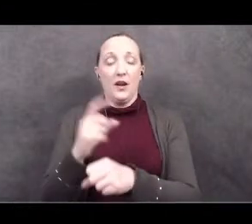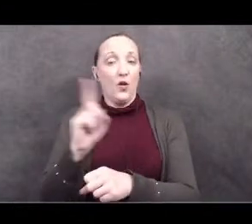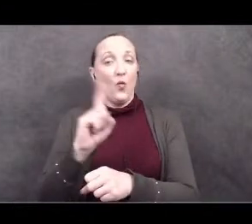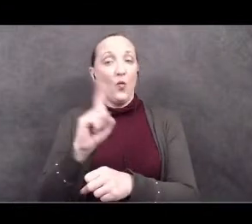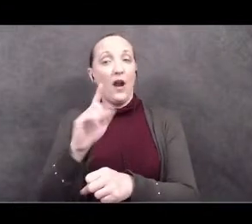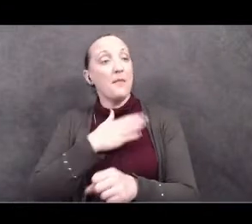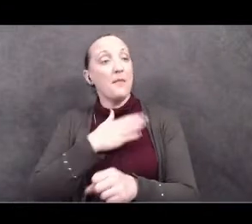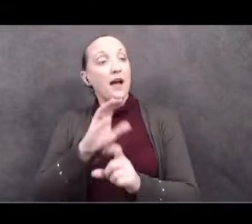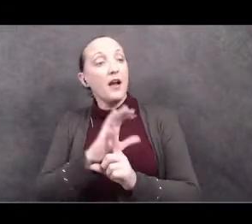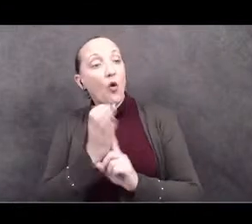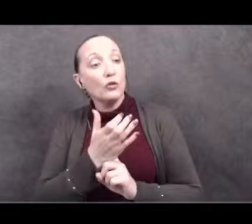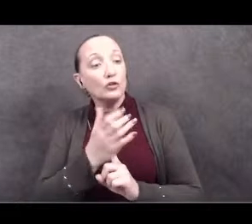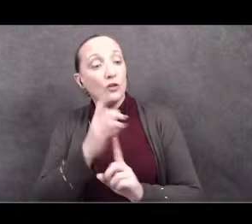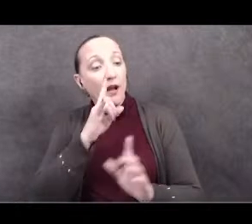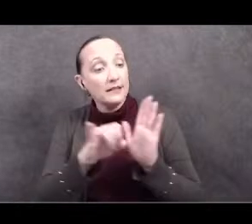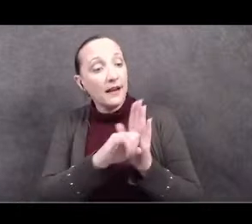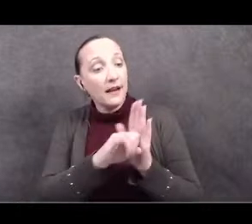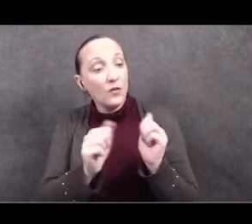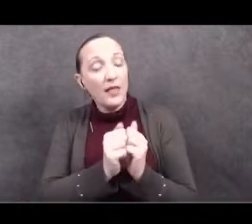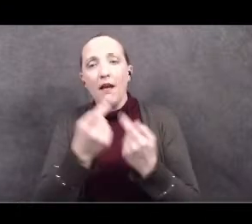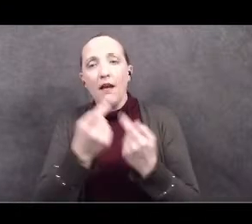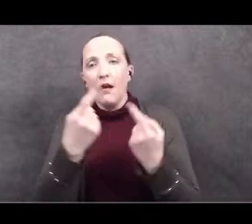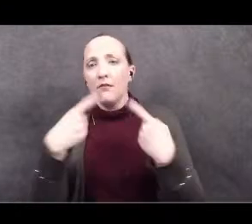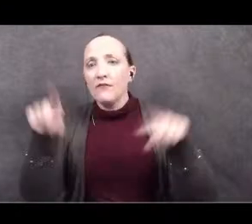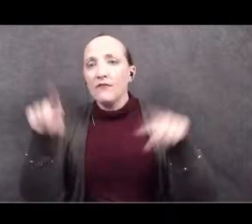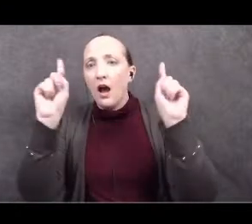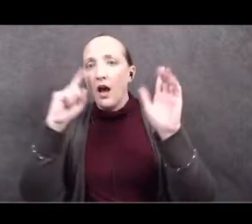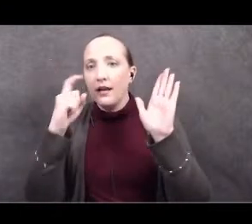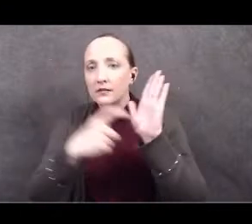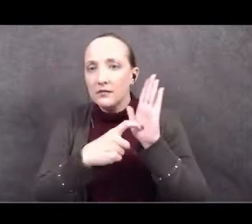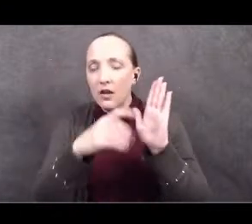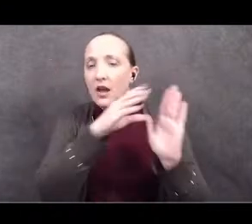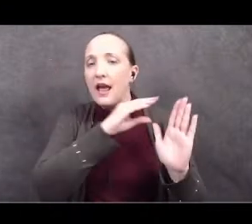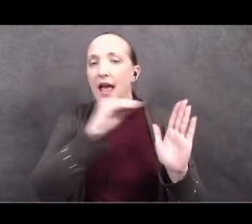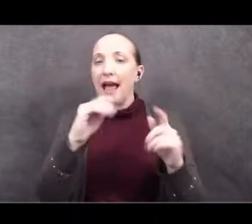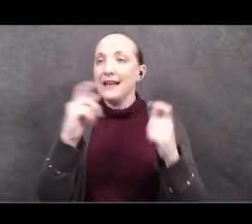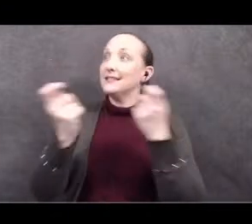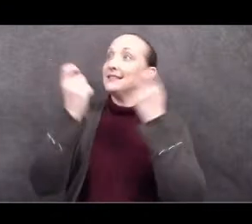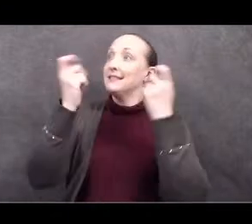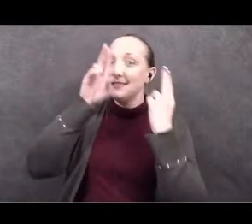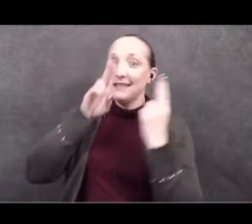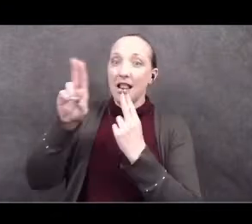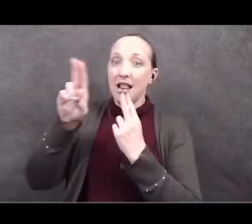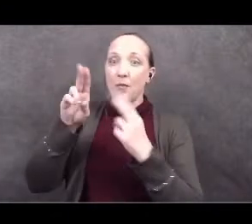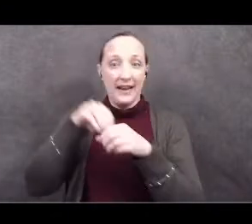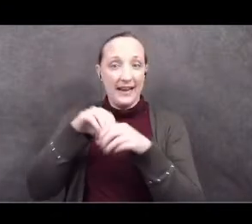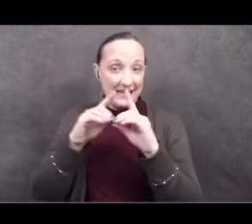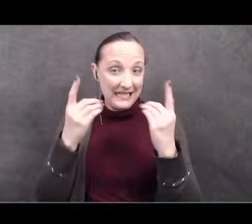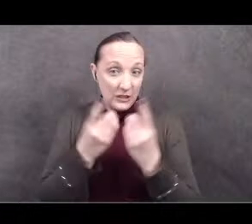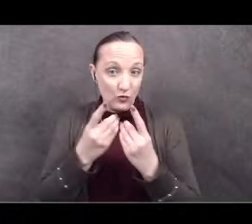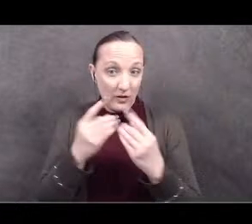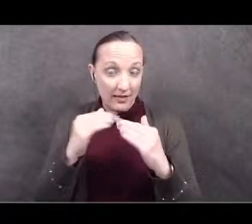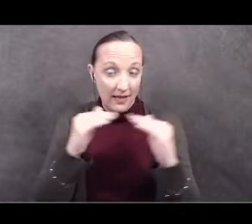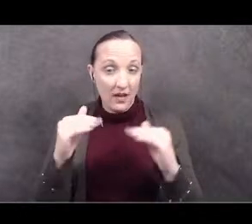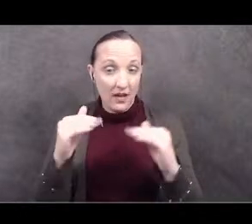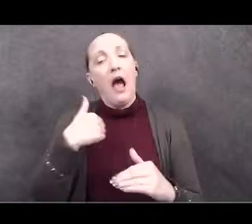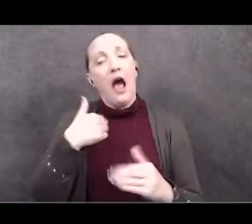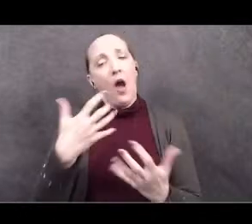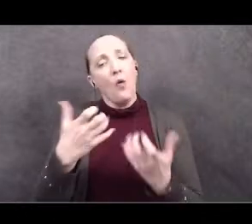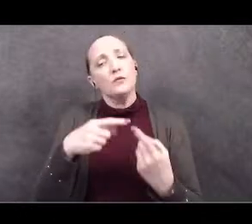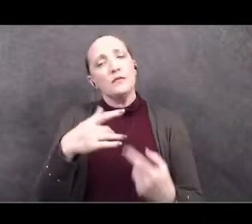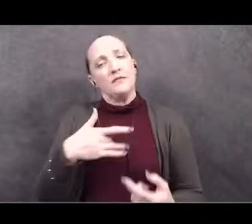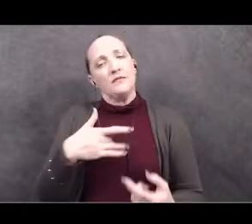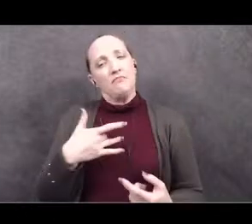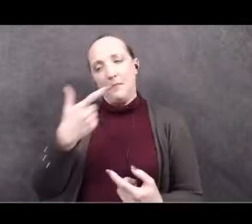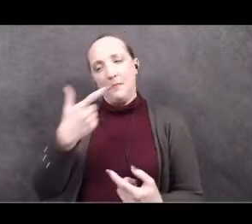identify with has been both acknowledged and celebrated at the district level I would like to attribute this to the change in leadership over the